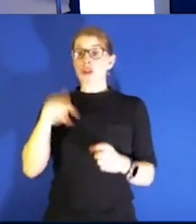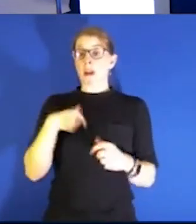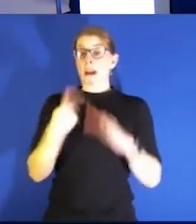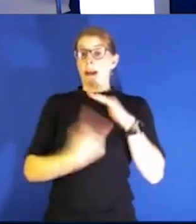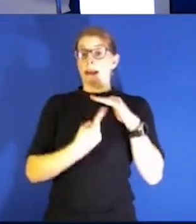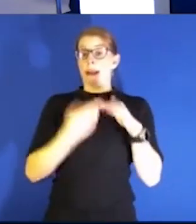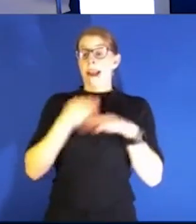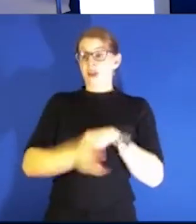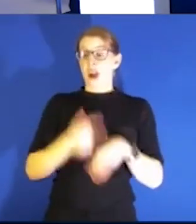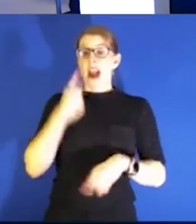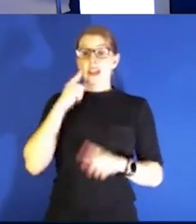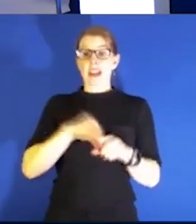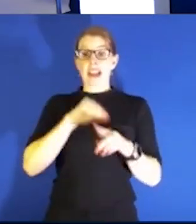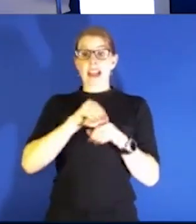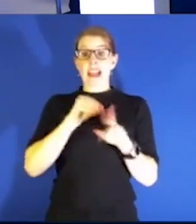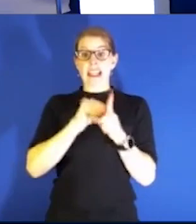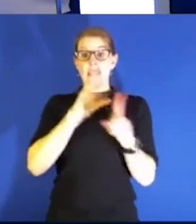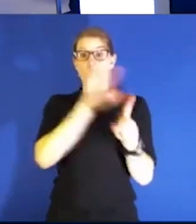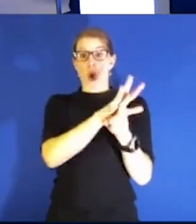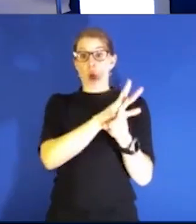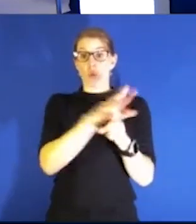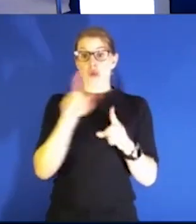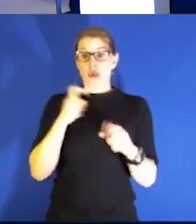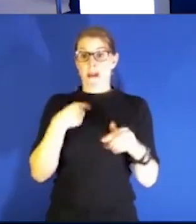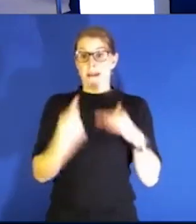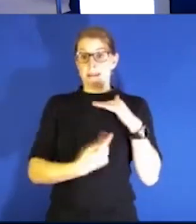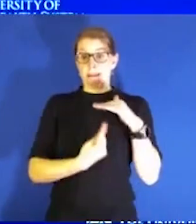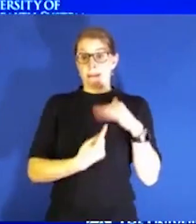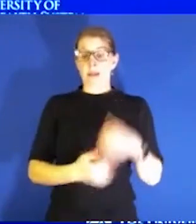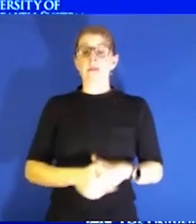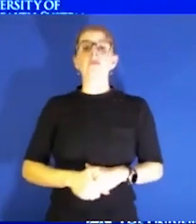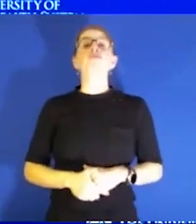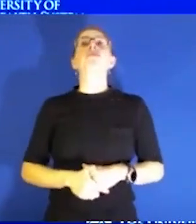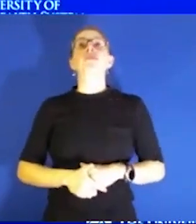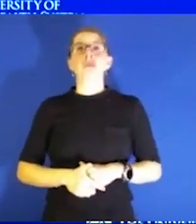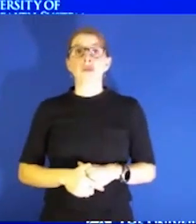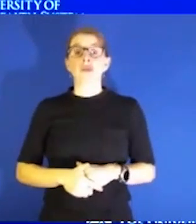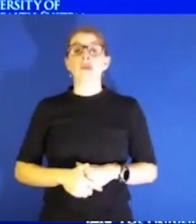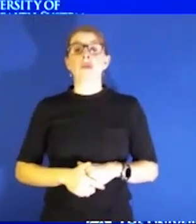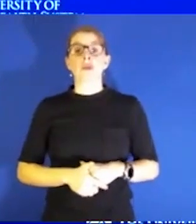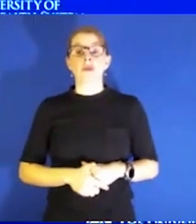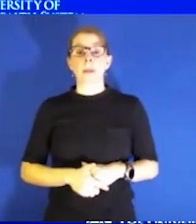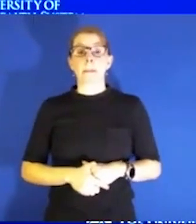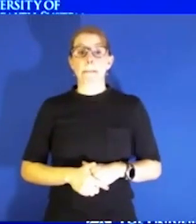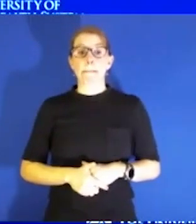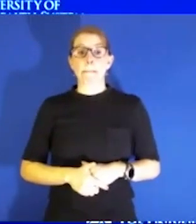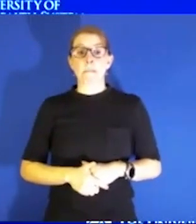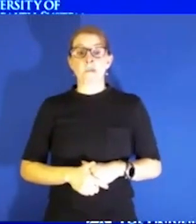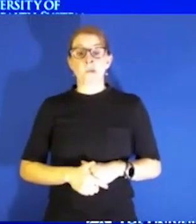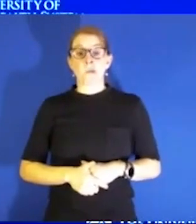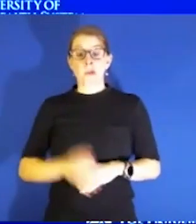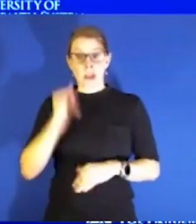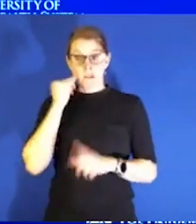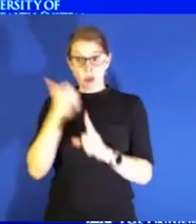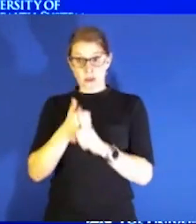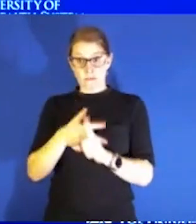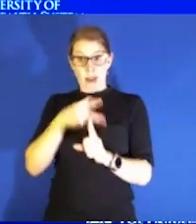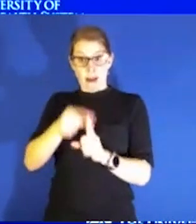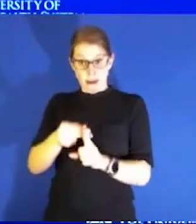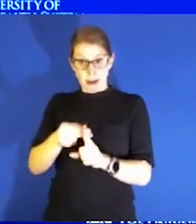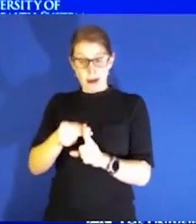been exposed? This, if you are vaccinated and